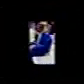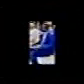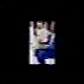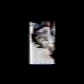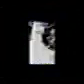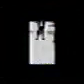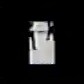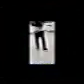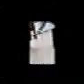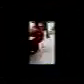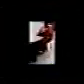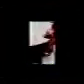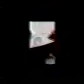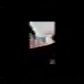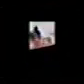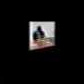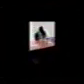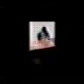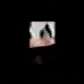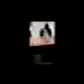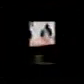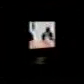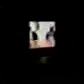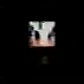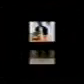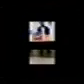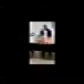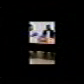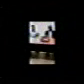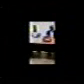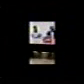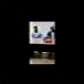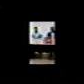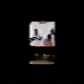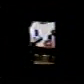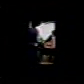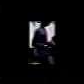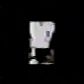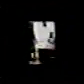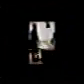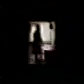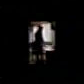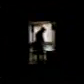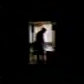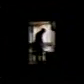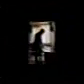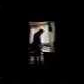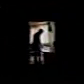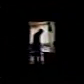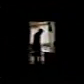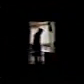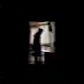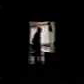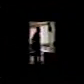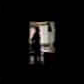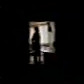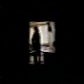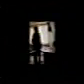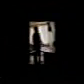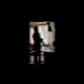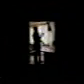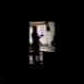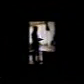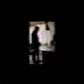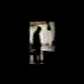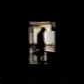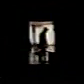down. We're casting. Don't you see? The sin is in your head. I bring it to the ground. The sin is your body. I bring it to the ground.